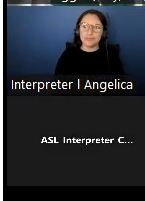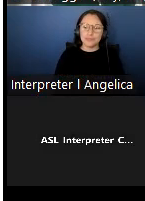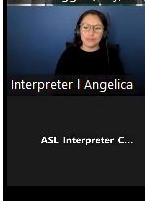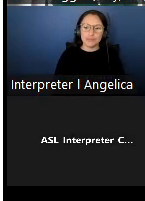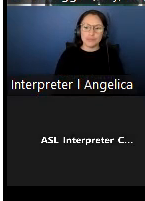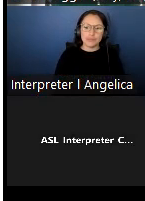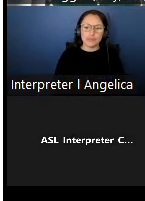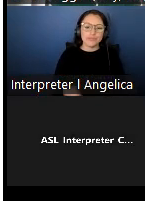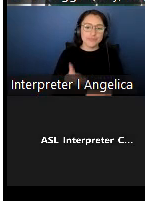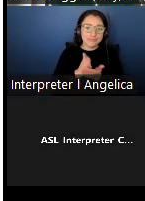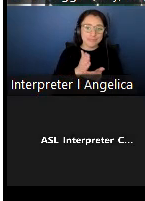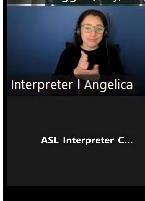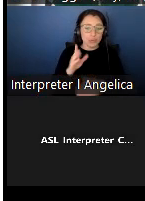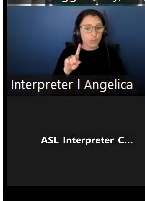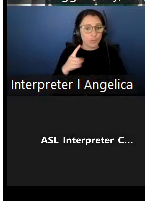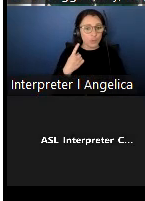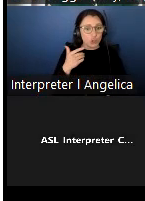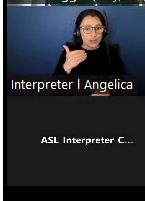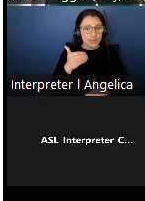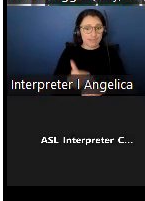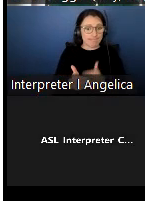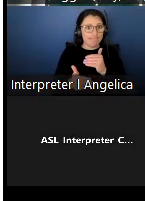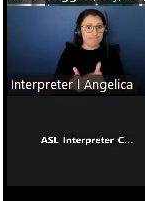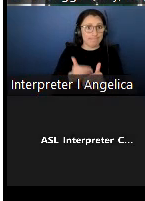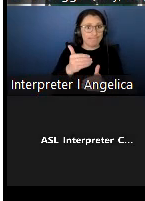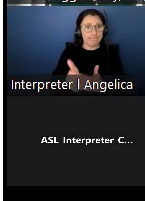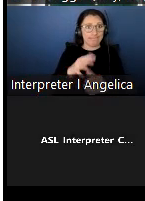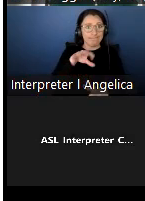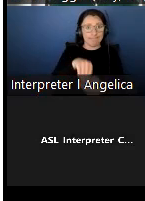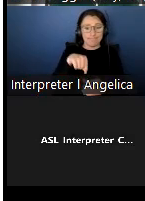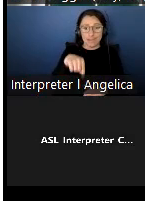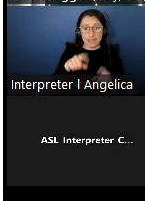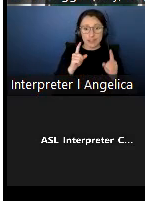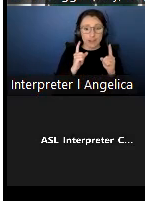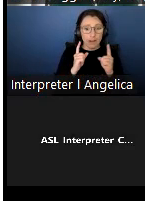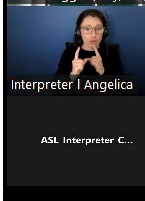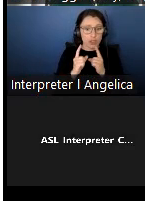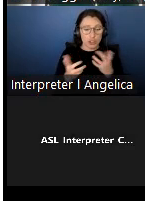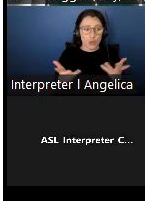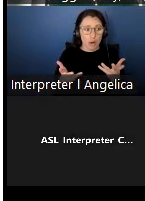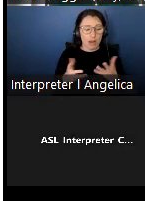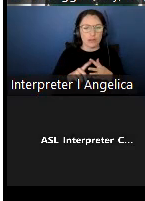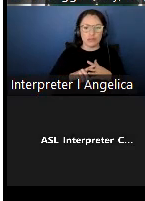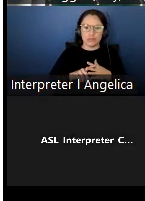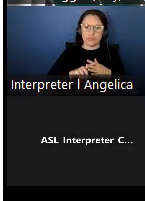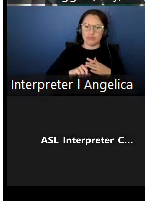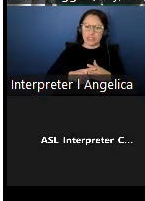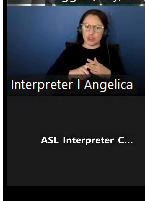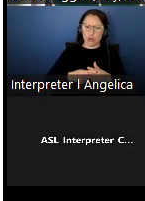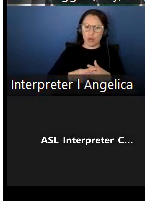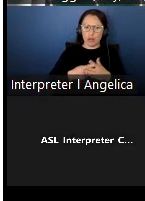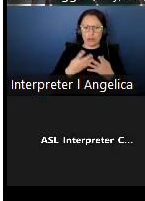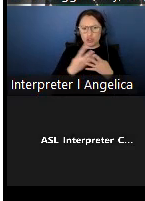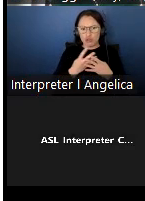All right, so the first step in this conversation is just a general initial screening. So to begin the